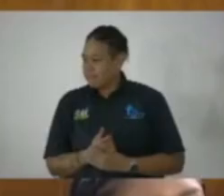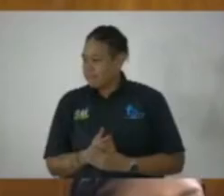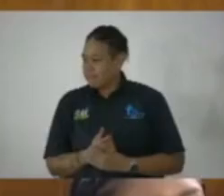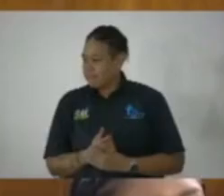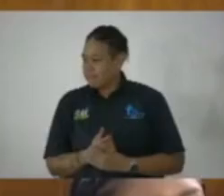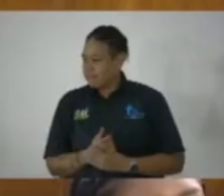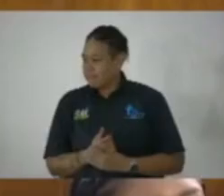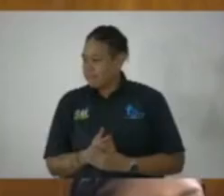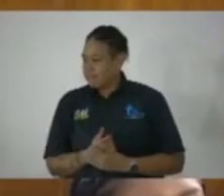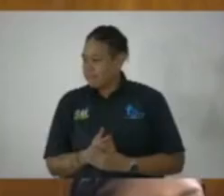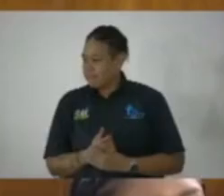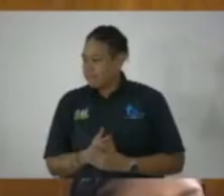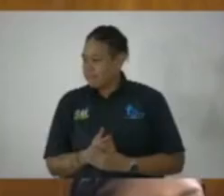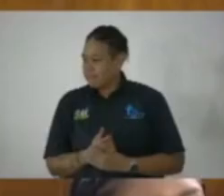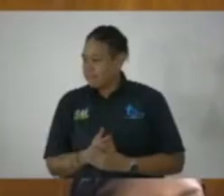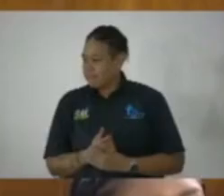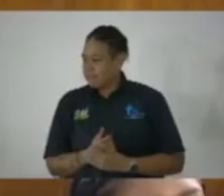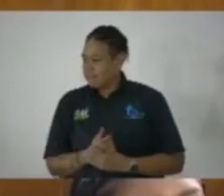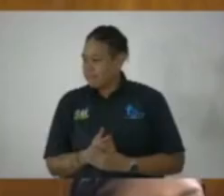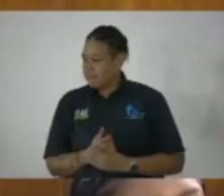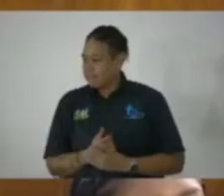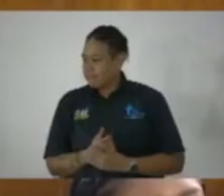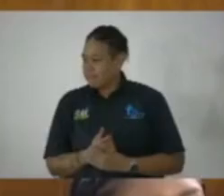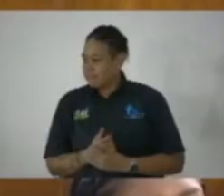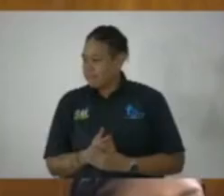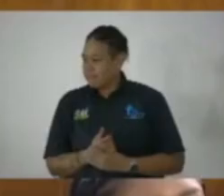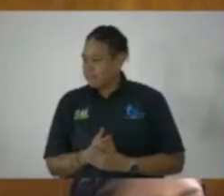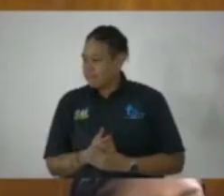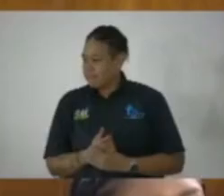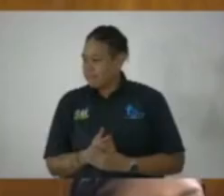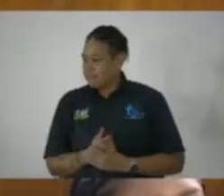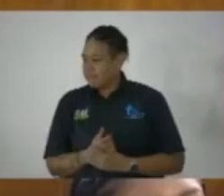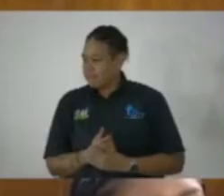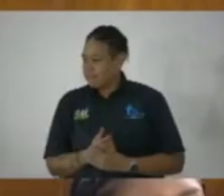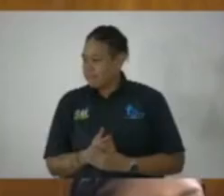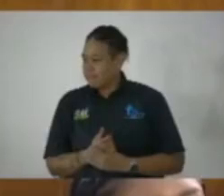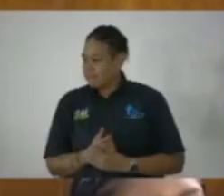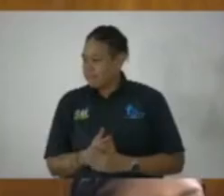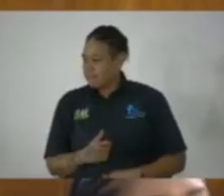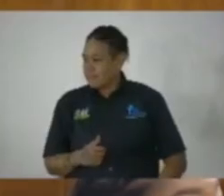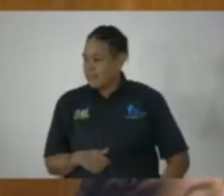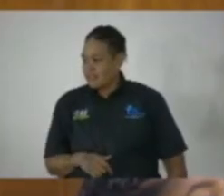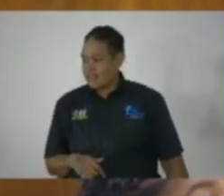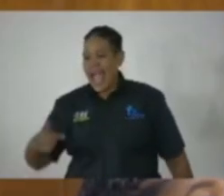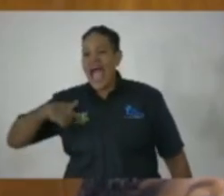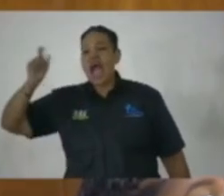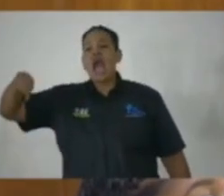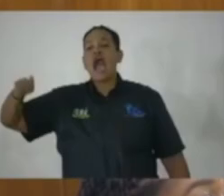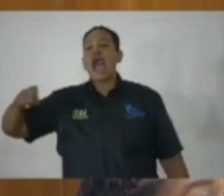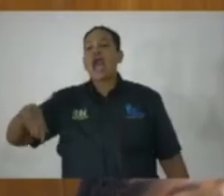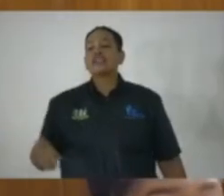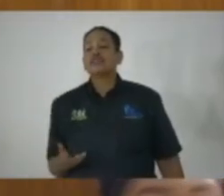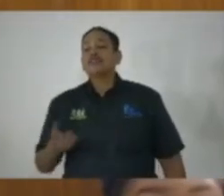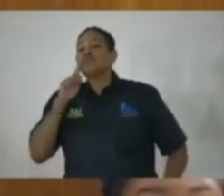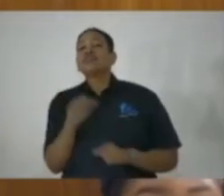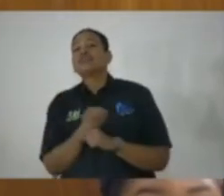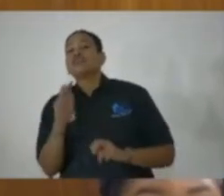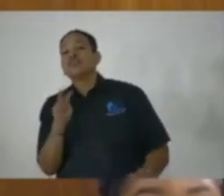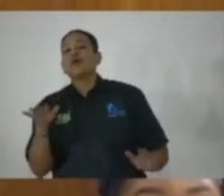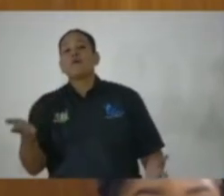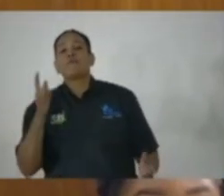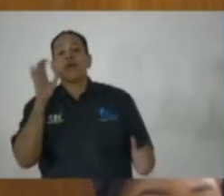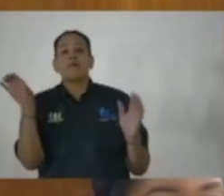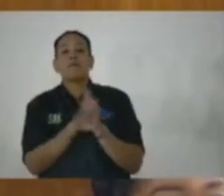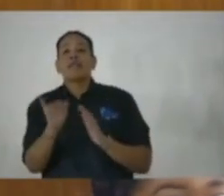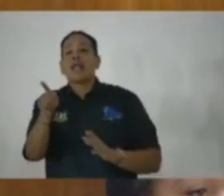lies. And anyone who takes that the wrong way, know why they take it the wrong way. I had to ensure that a picture